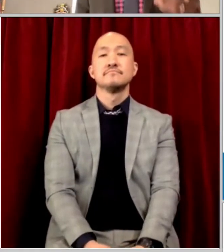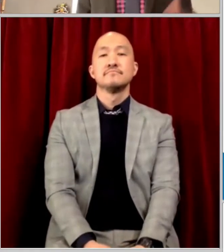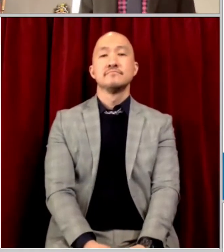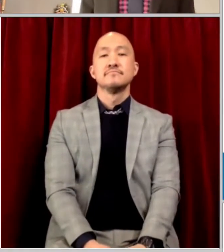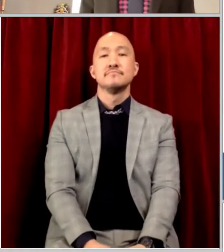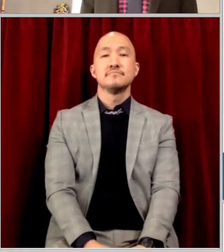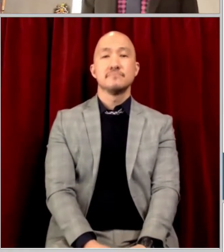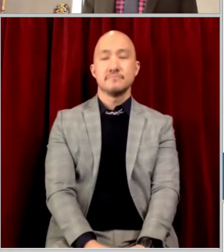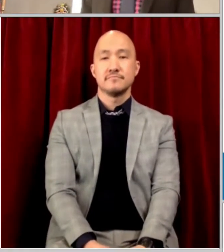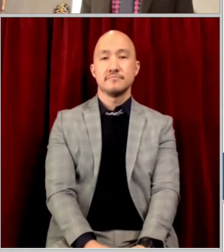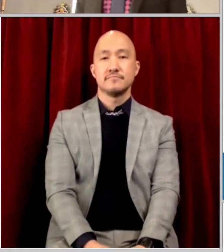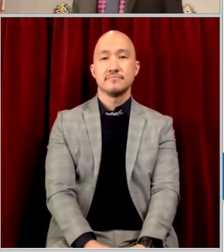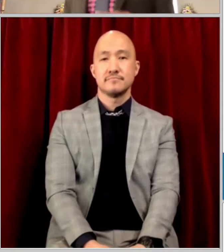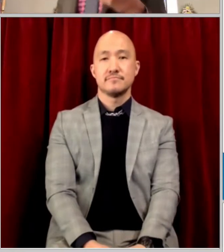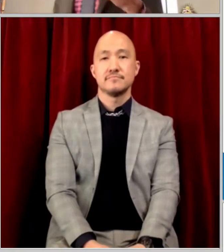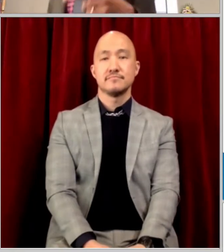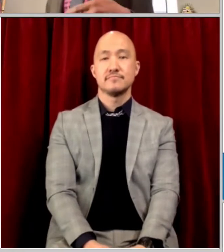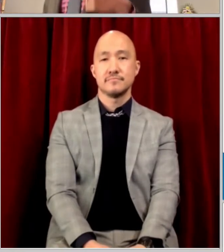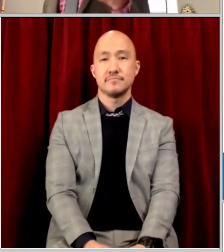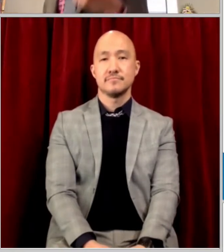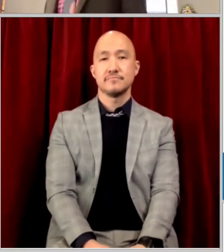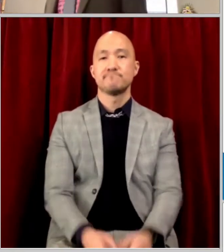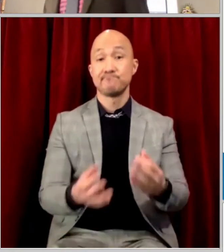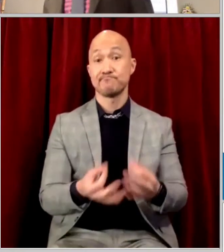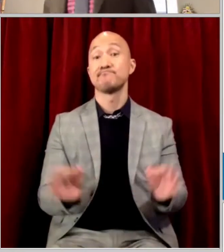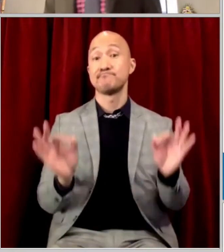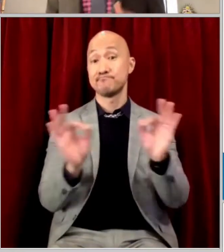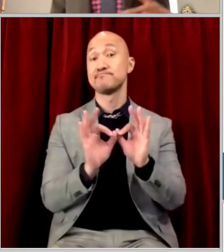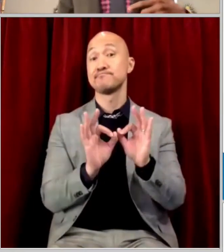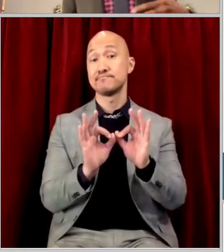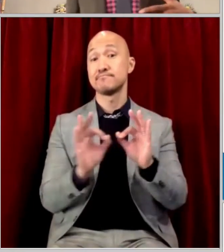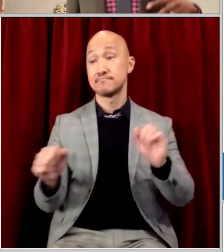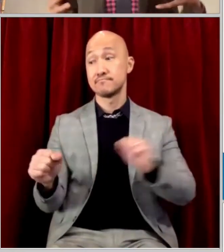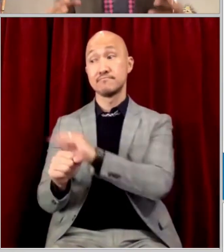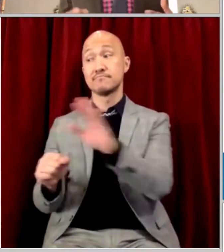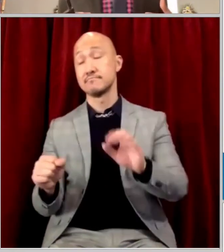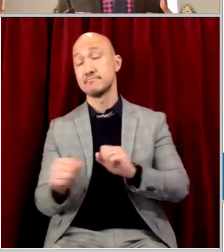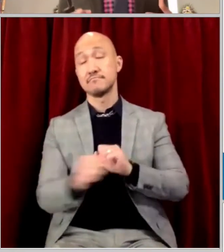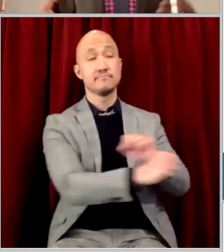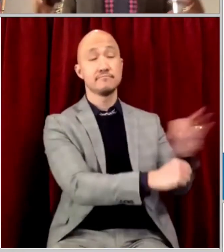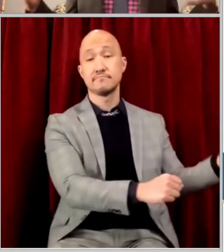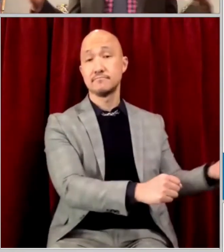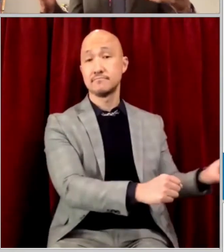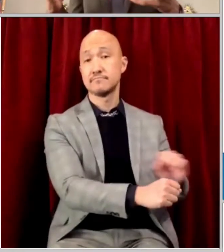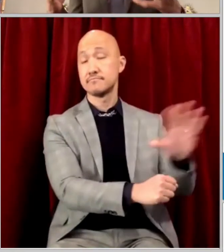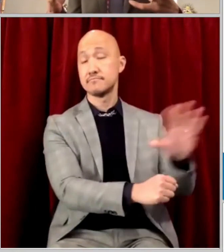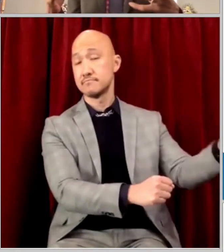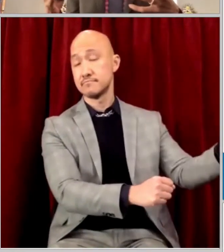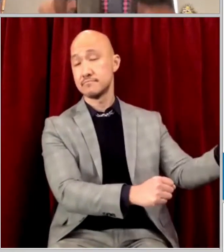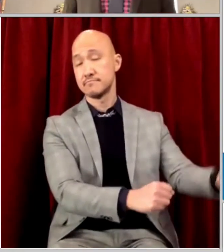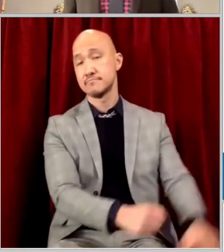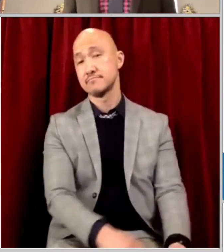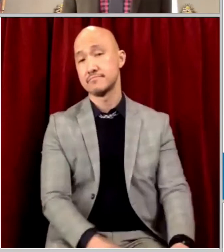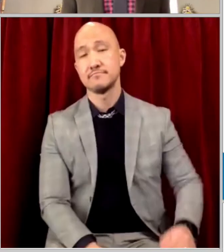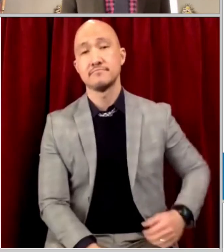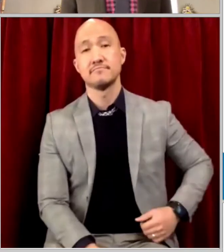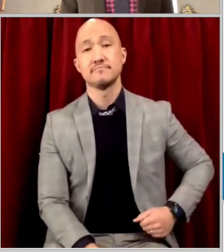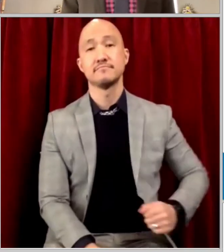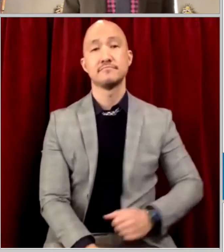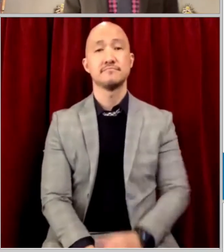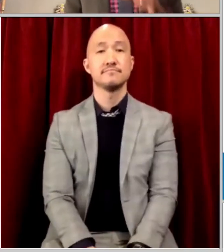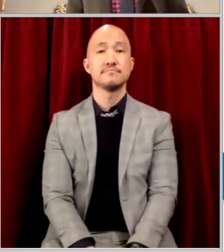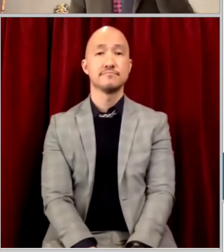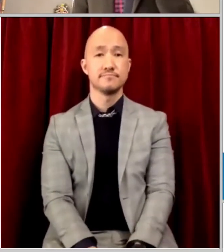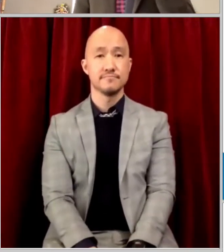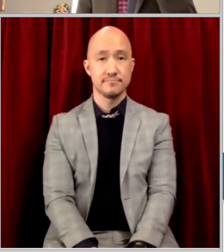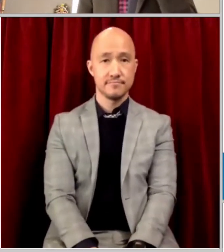is seasoned with that salt, so that we can speak words that are preservative, that help people draw nearer to